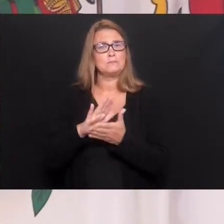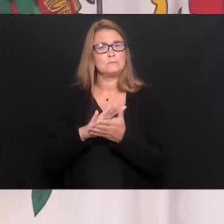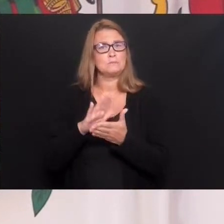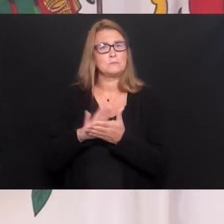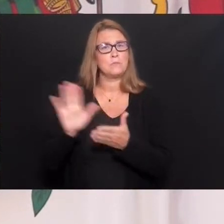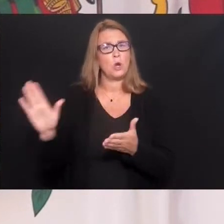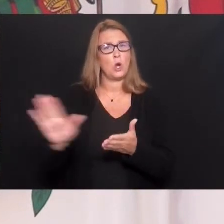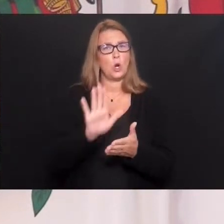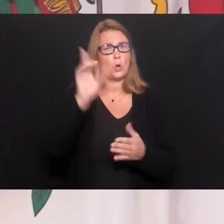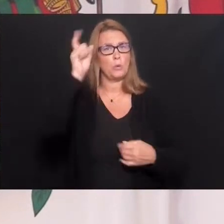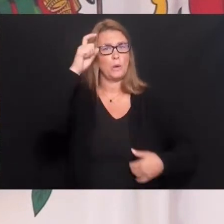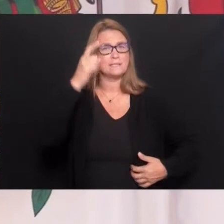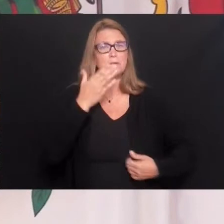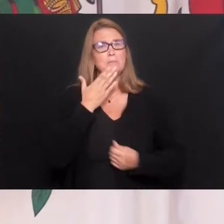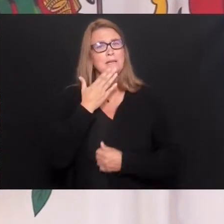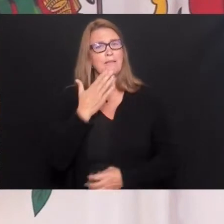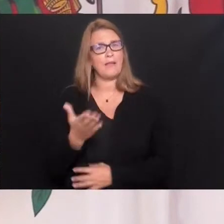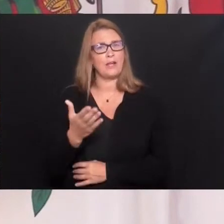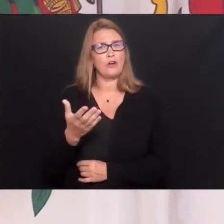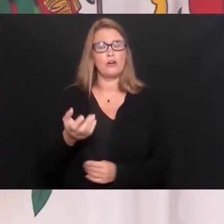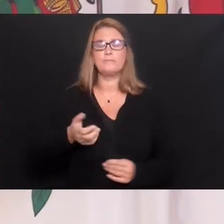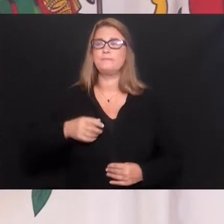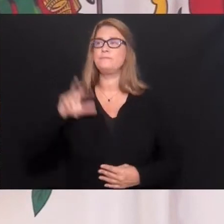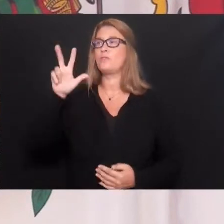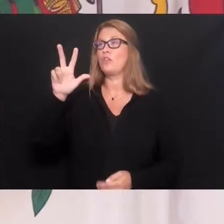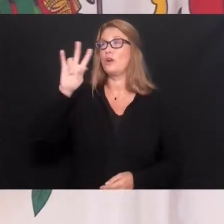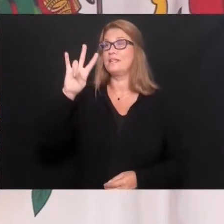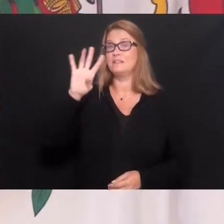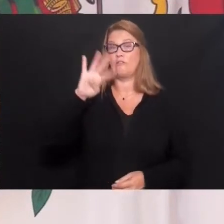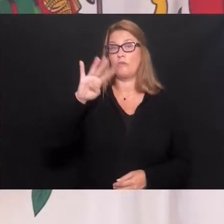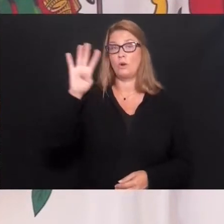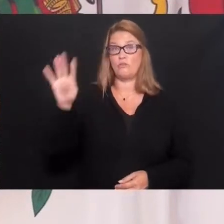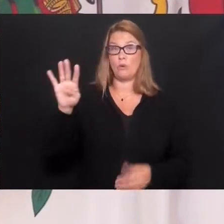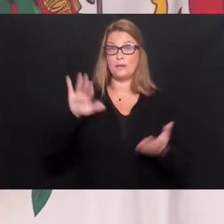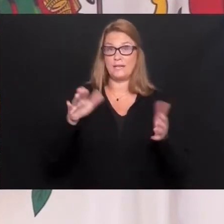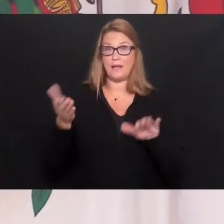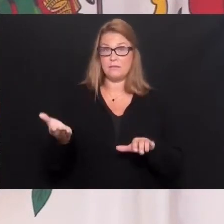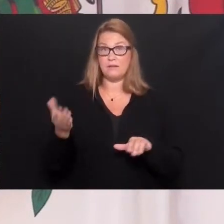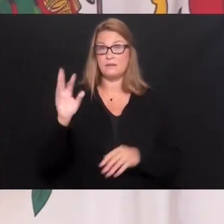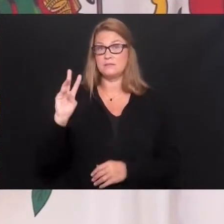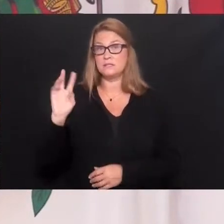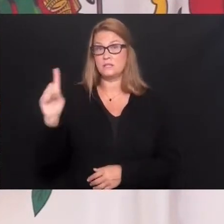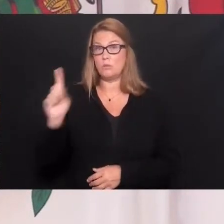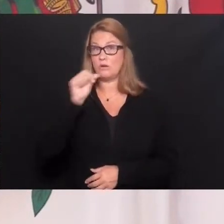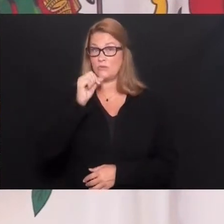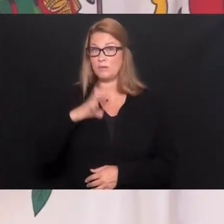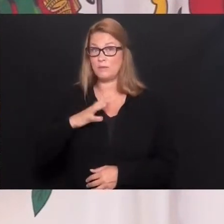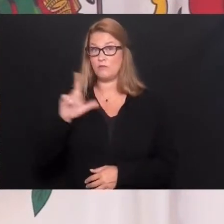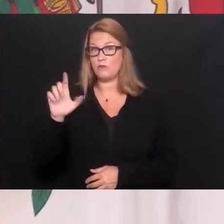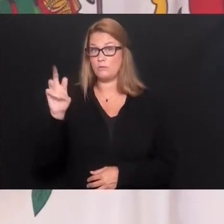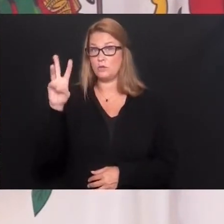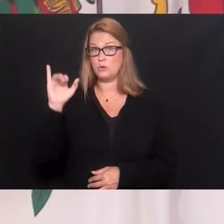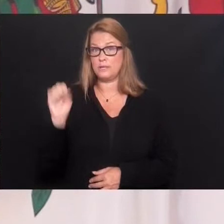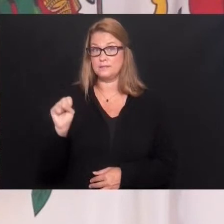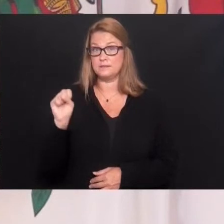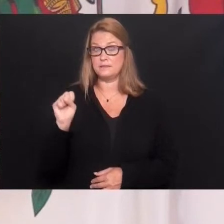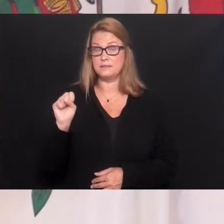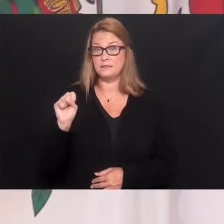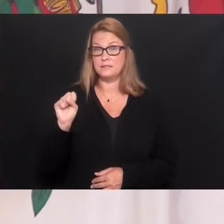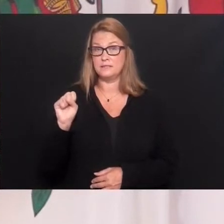we thank her. The 3,744th death, a 61-year-old female from Lewis County.